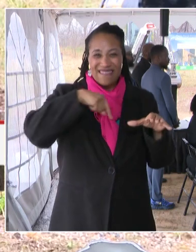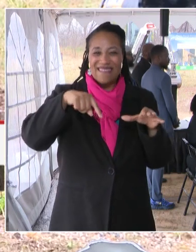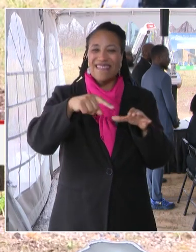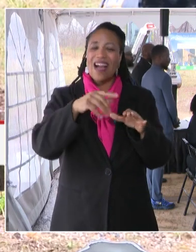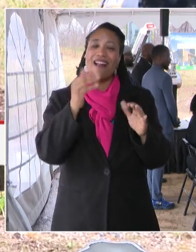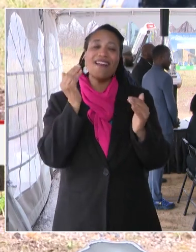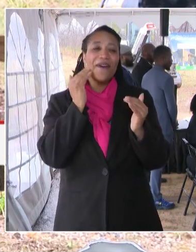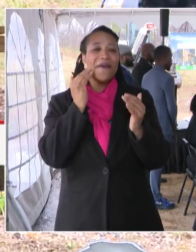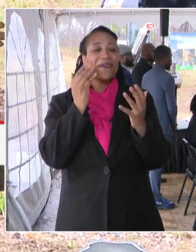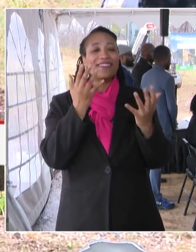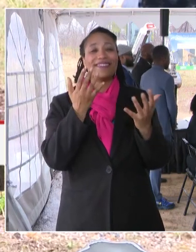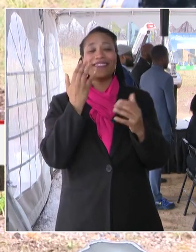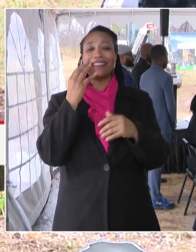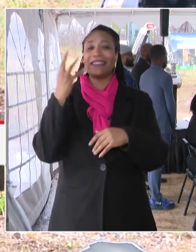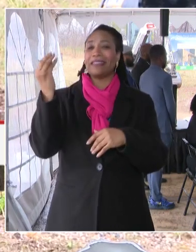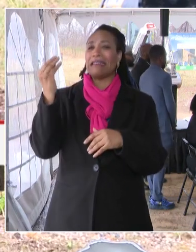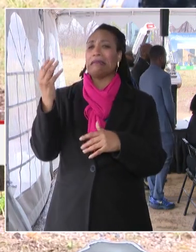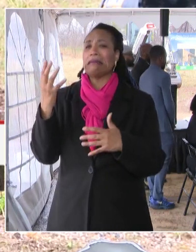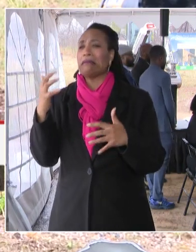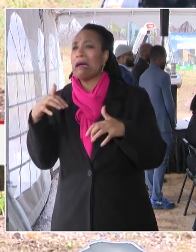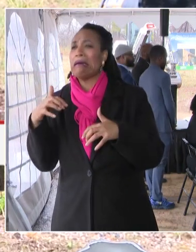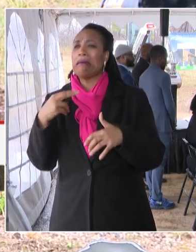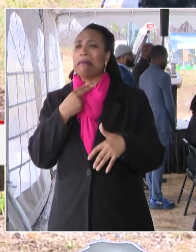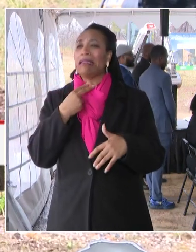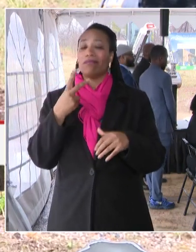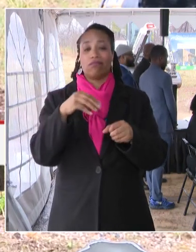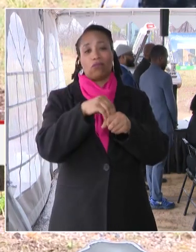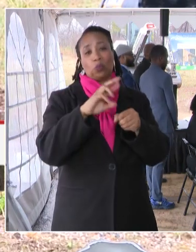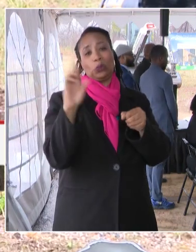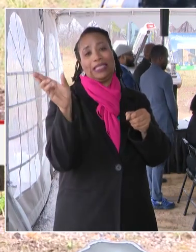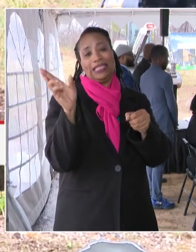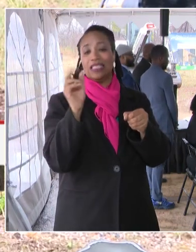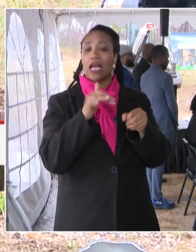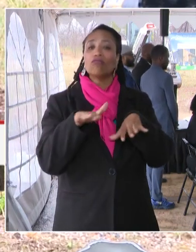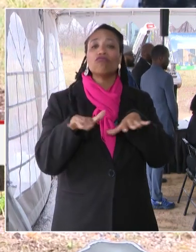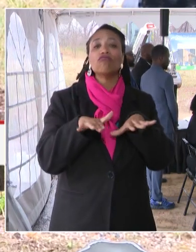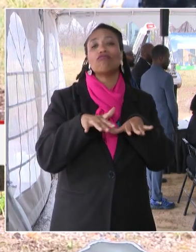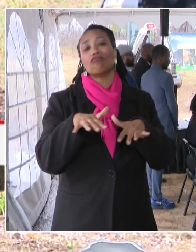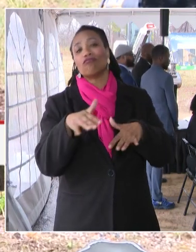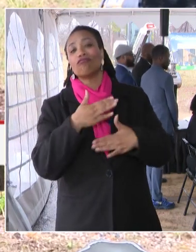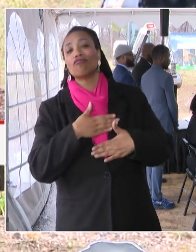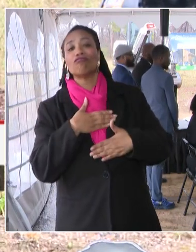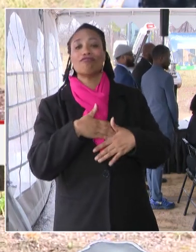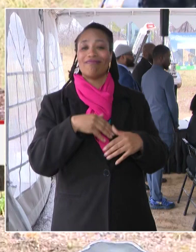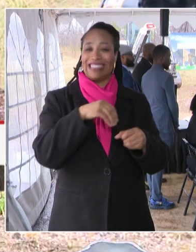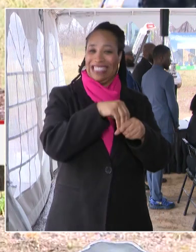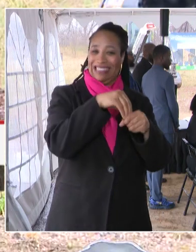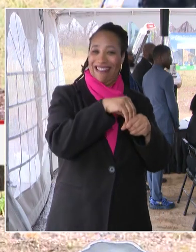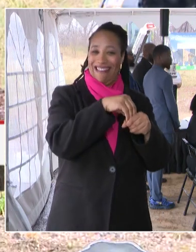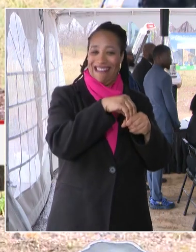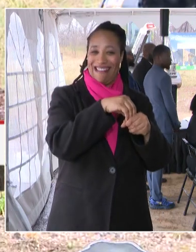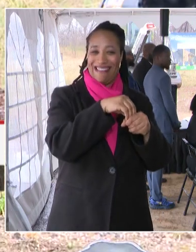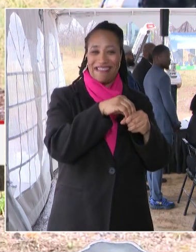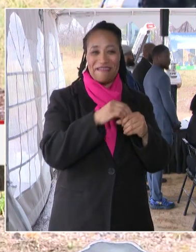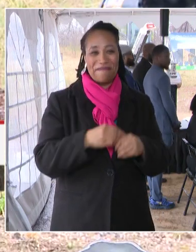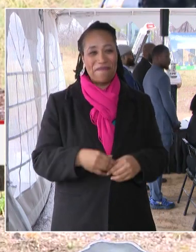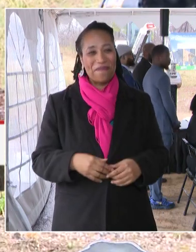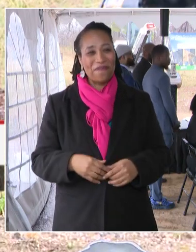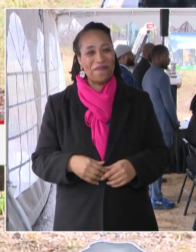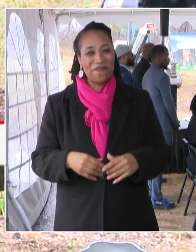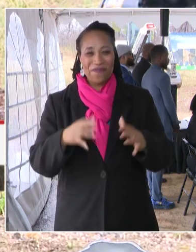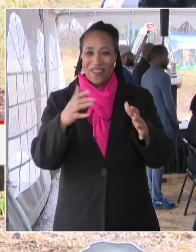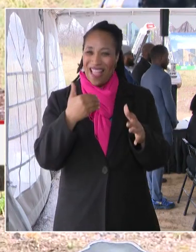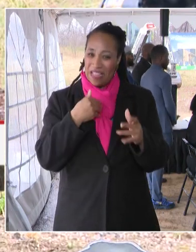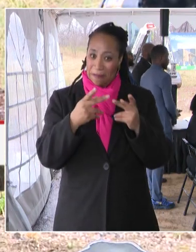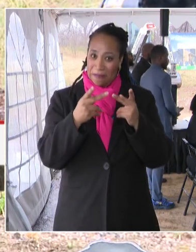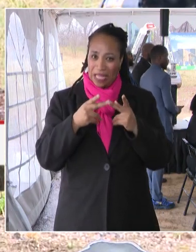beautiful. Again, this campus, it will be built as a gathering spot, a fitness hub, a